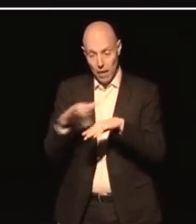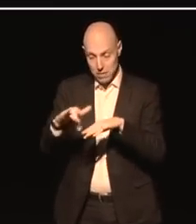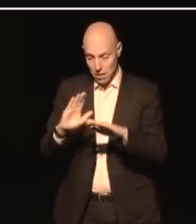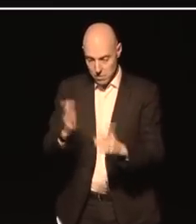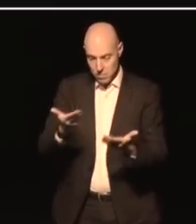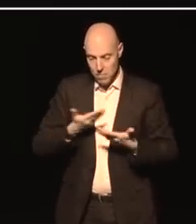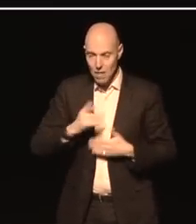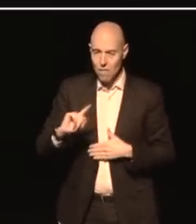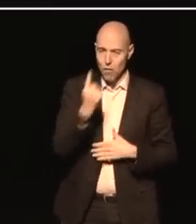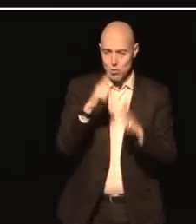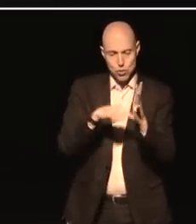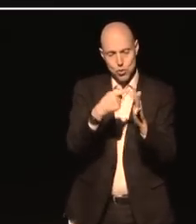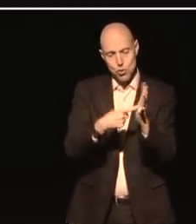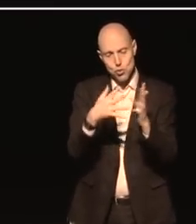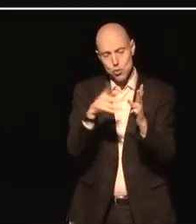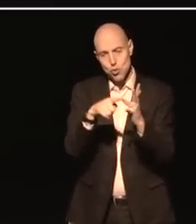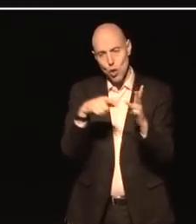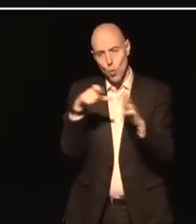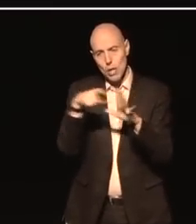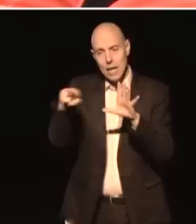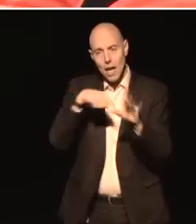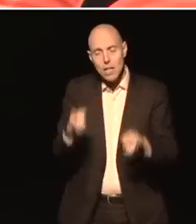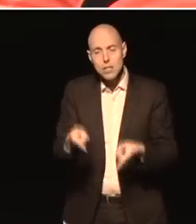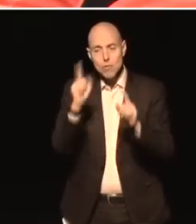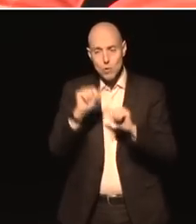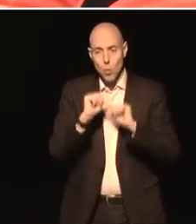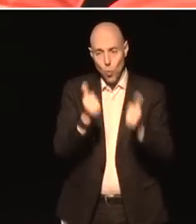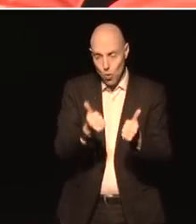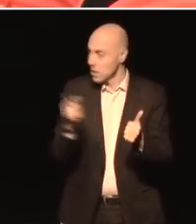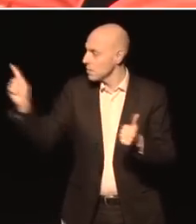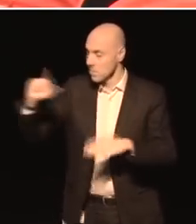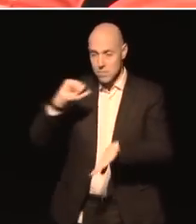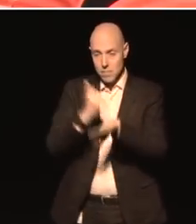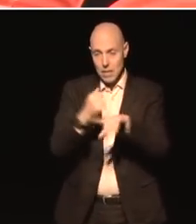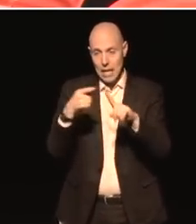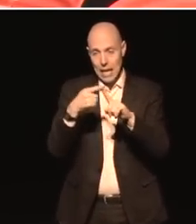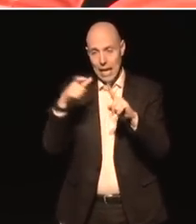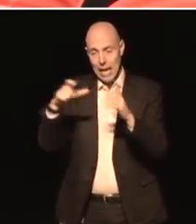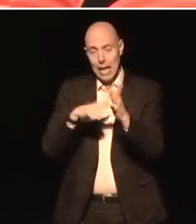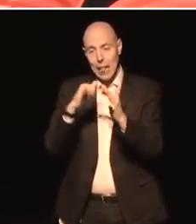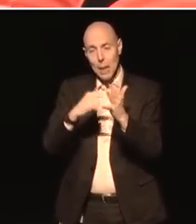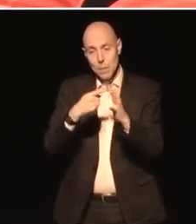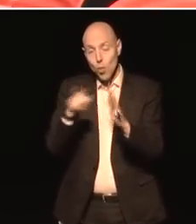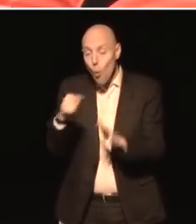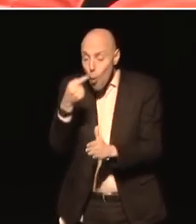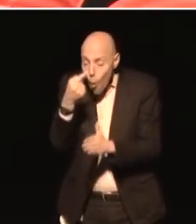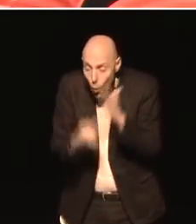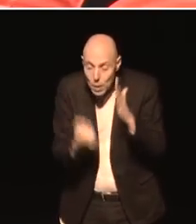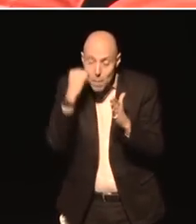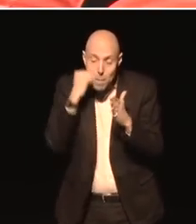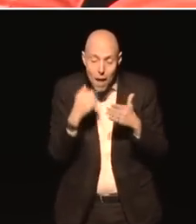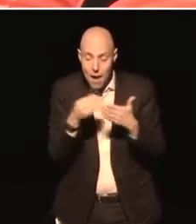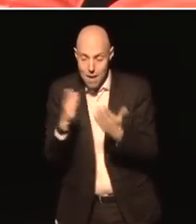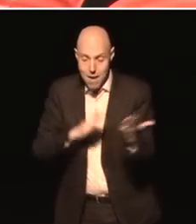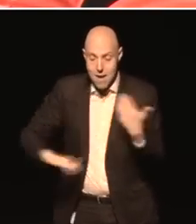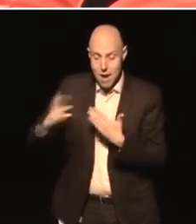first Jerwood Young Directors Award at the Young Vic. She formed Eclipse in 2010. It is the only black-led national touring